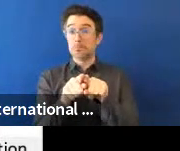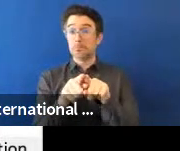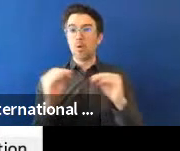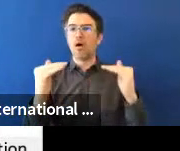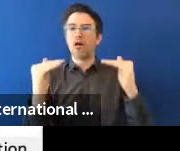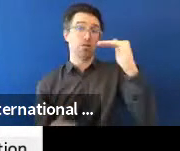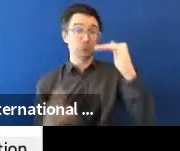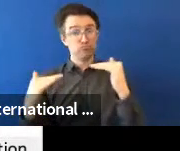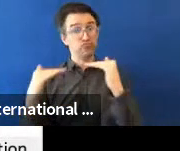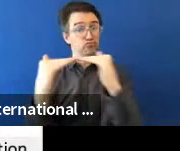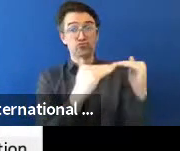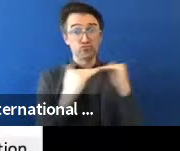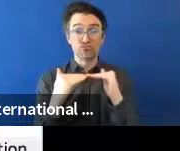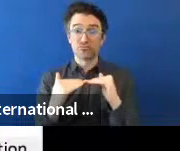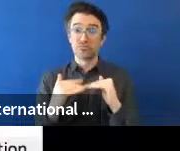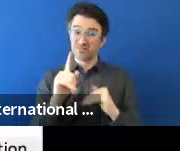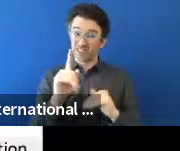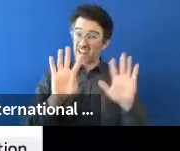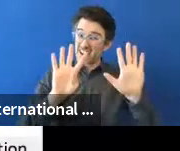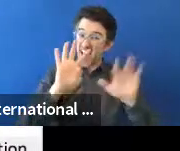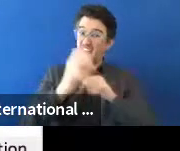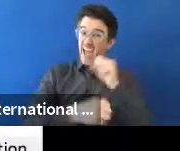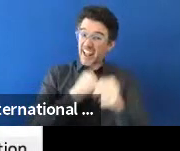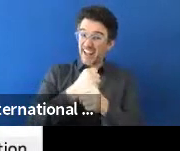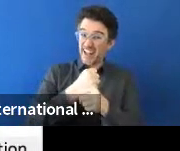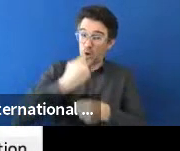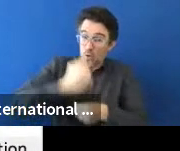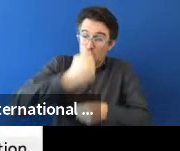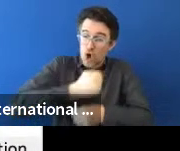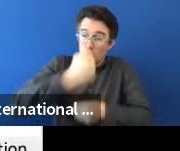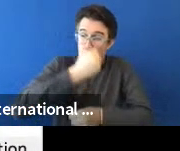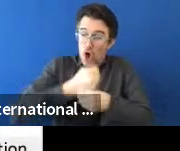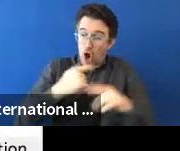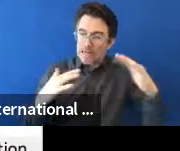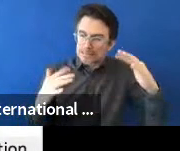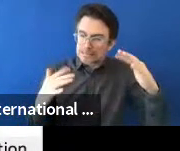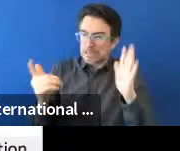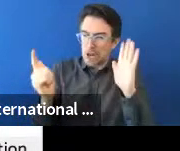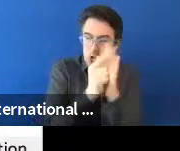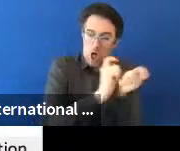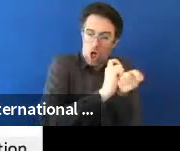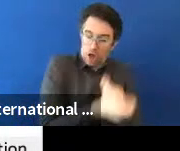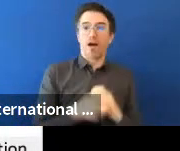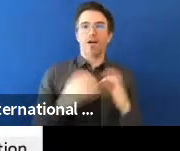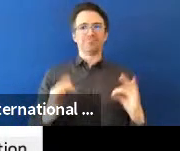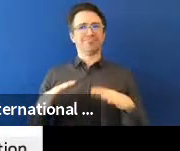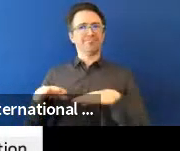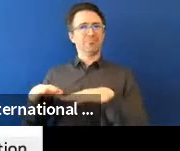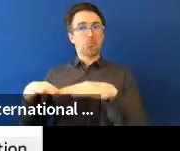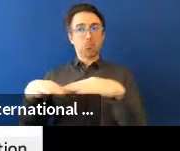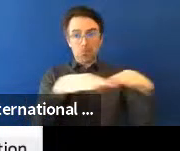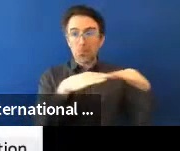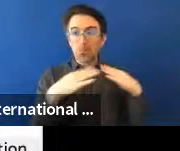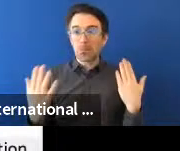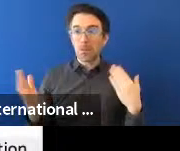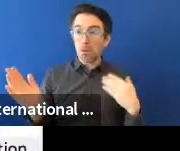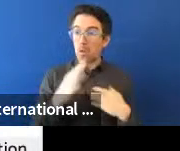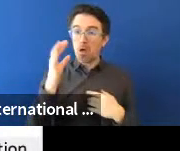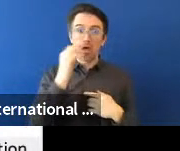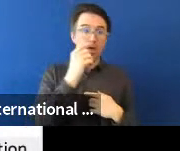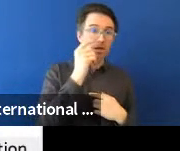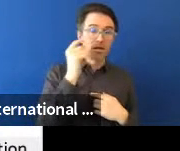Yeah. Third, broad social publicity was launched to change the social norm that shaped a